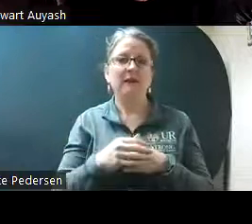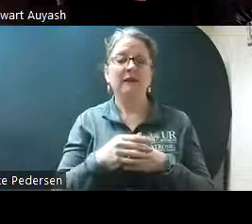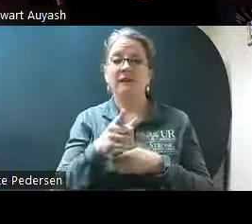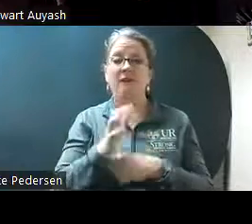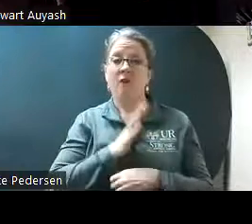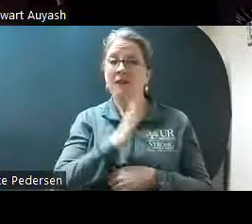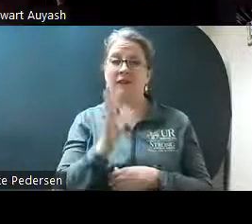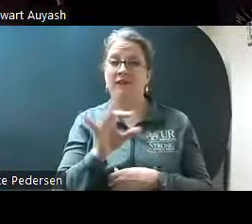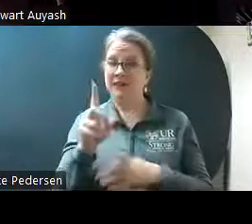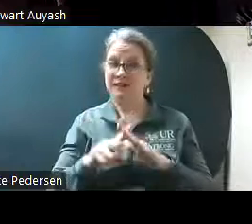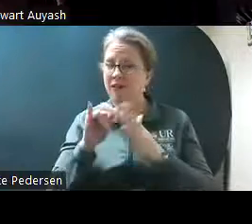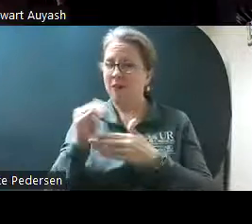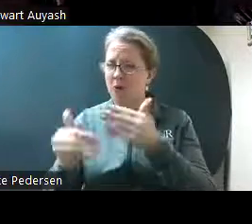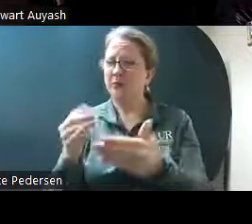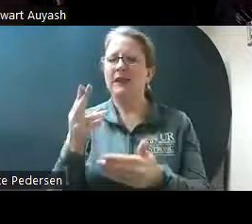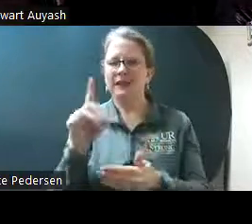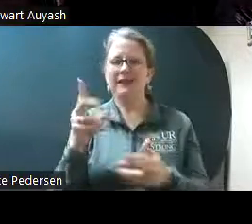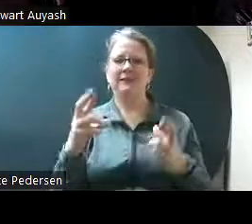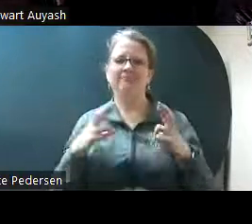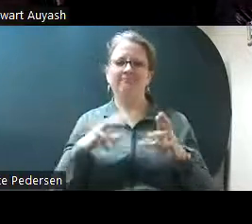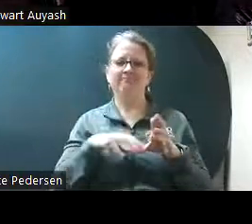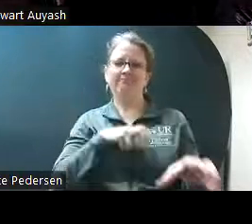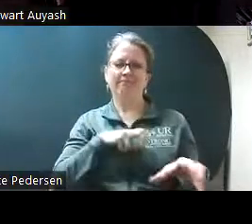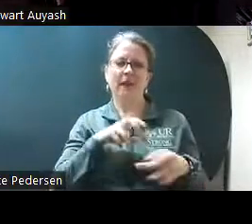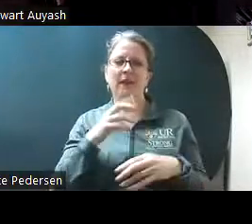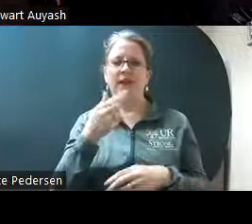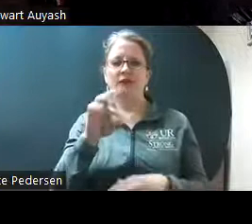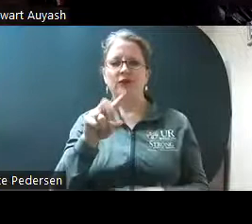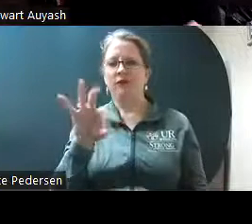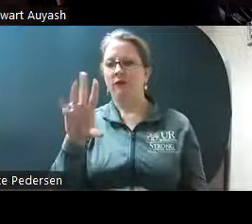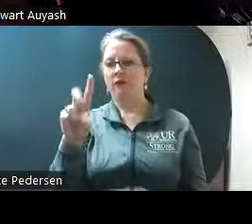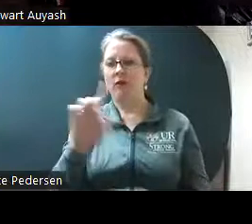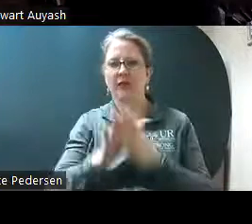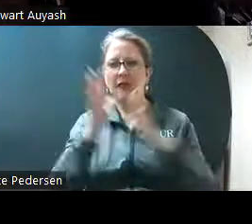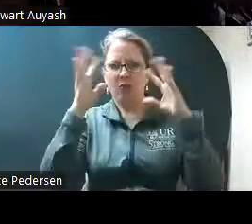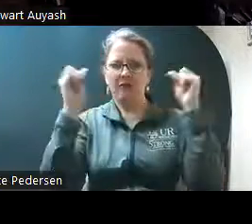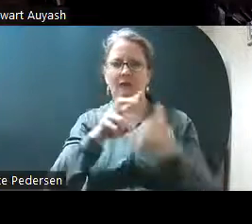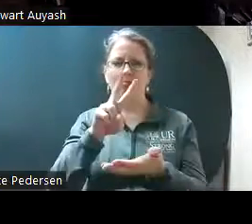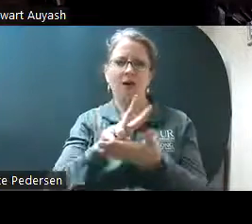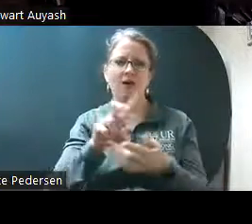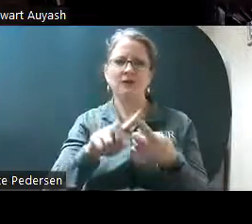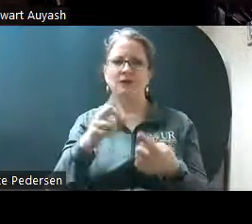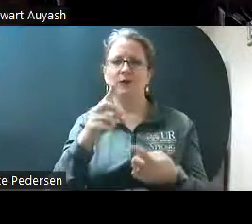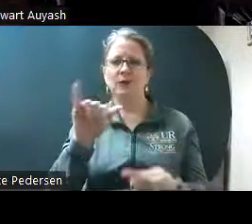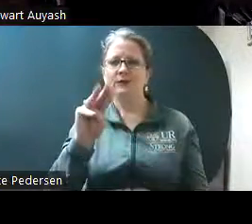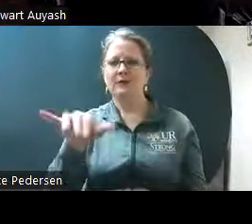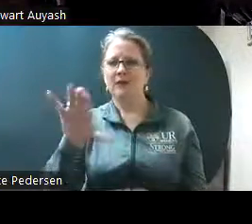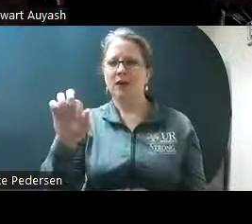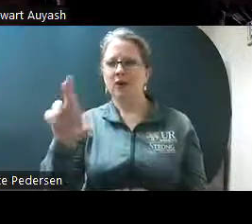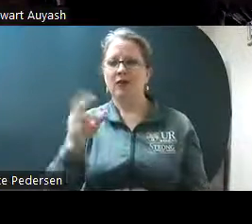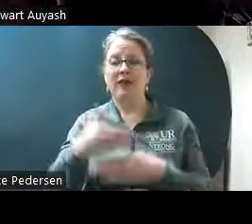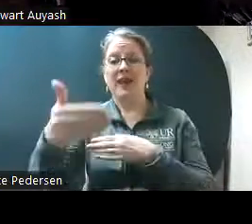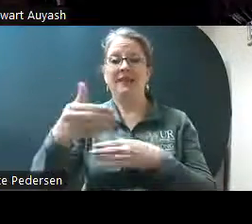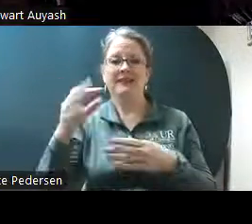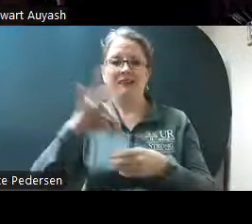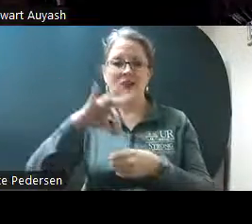the impeachment process, but he resigned and Gerald Ford became president and lost the next election to Jimmy Carter. And one of the things that Jimmy Carter was